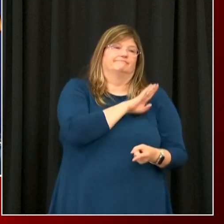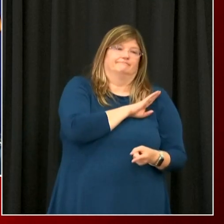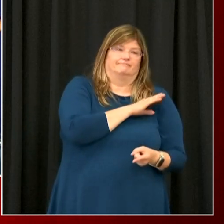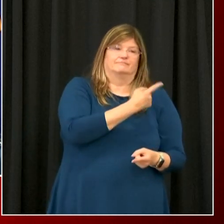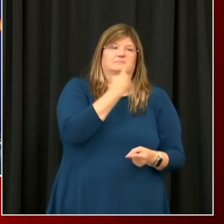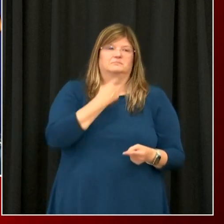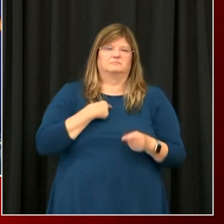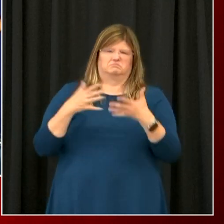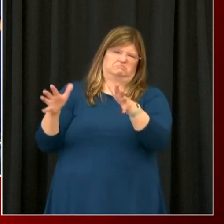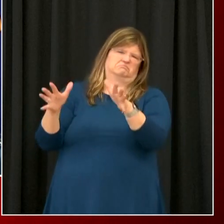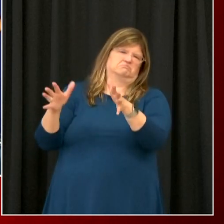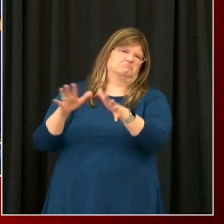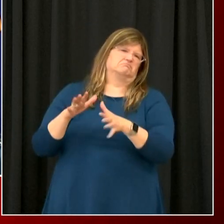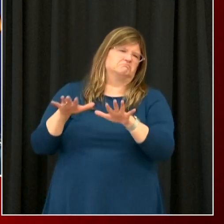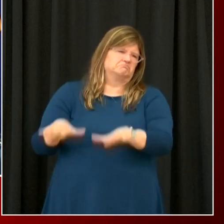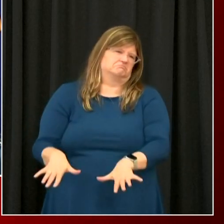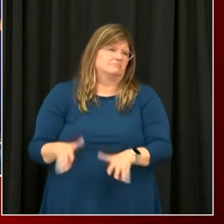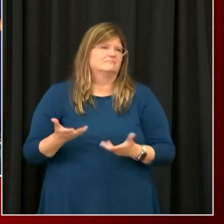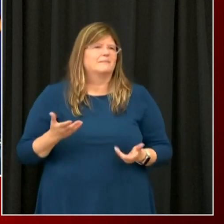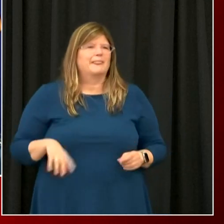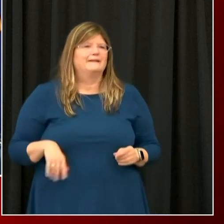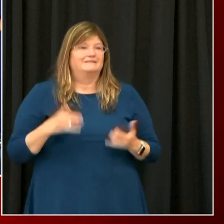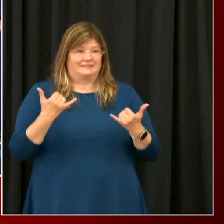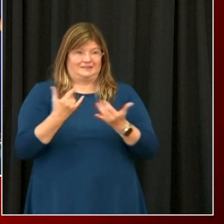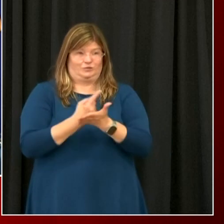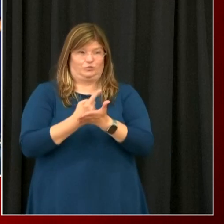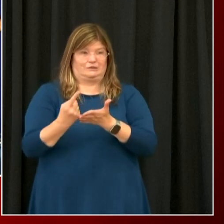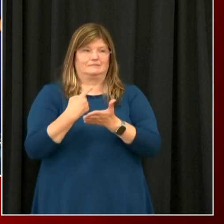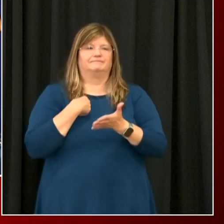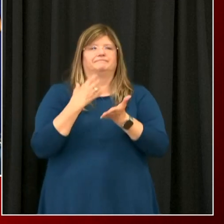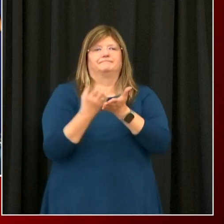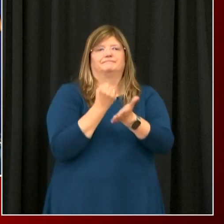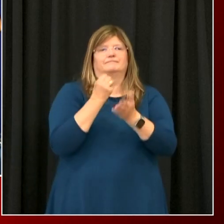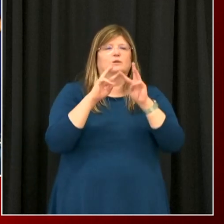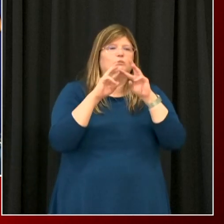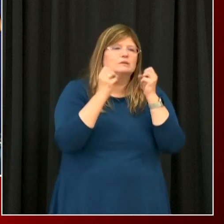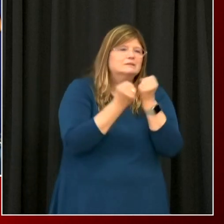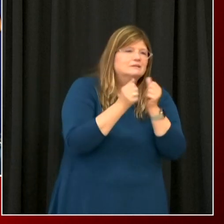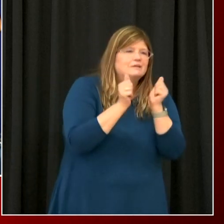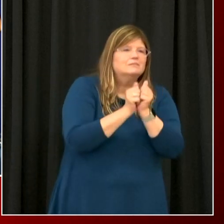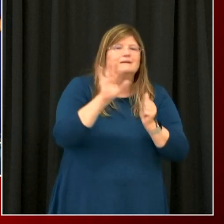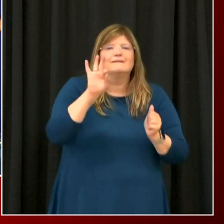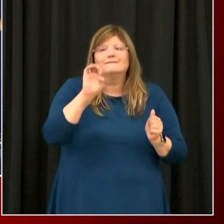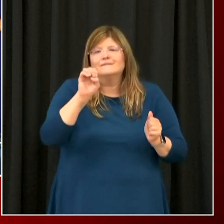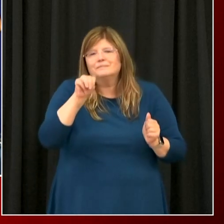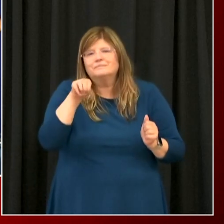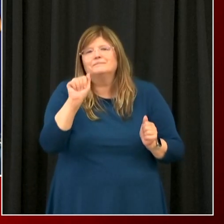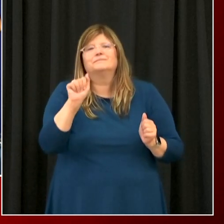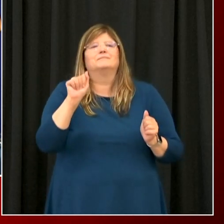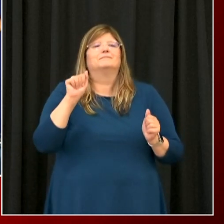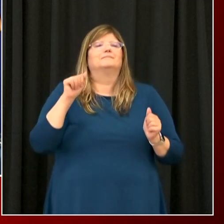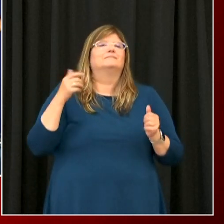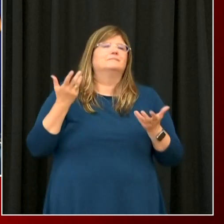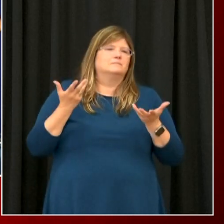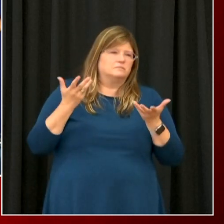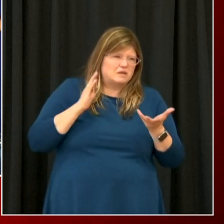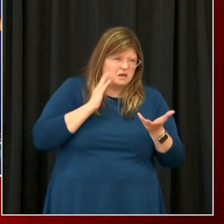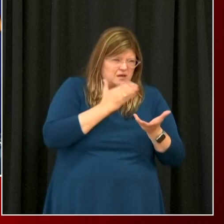week, we also engaged in a workshop with FEMA and our FEMA region, and so there's a